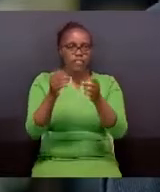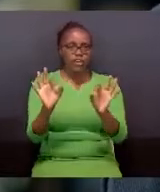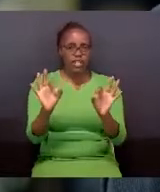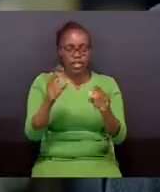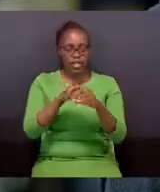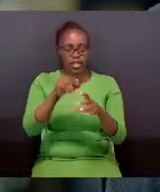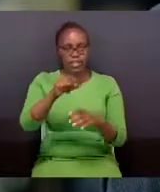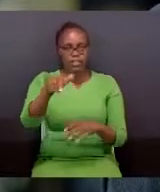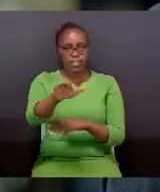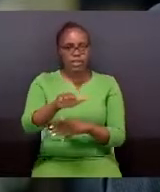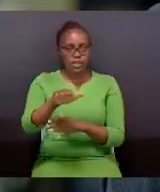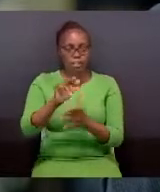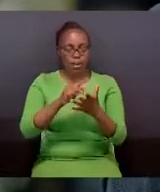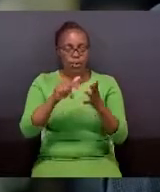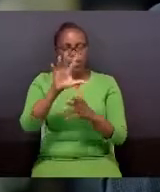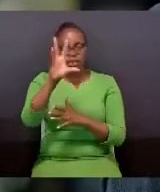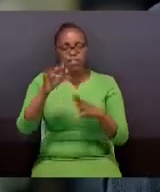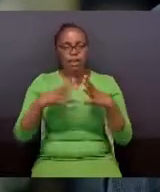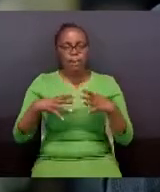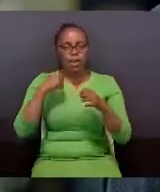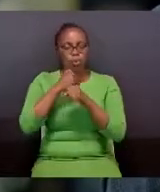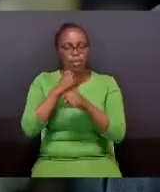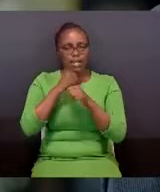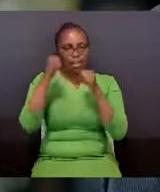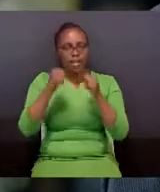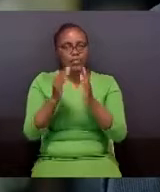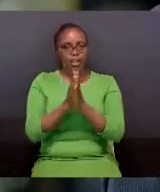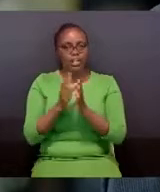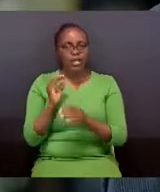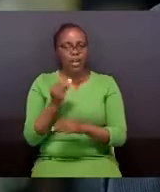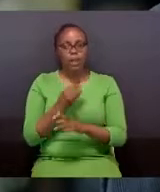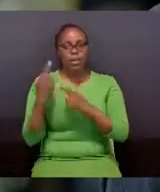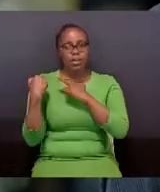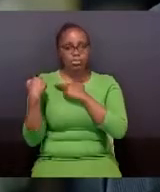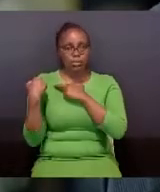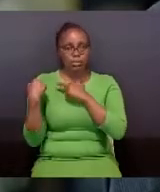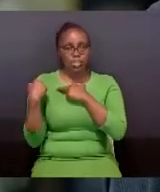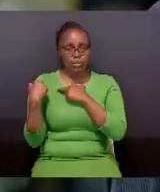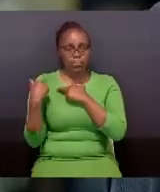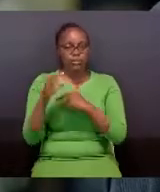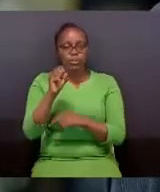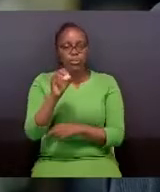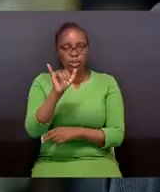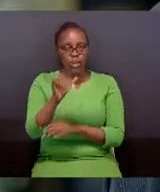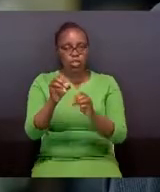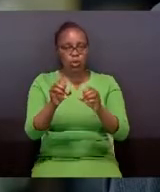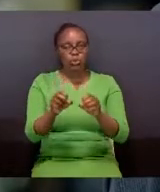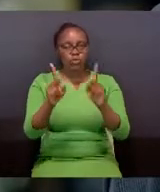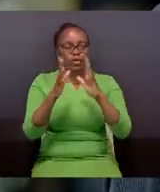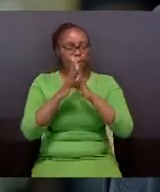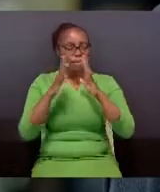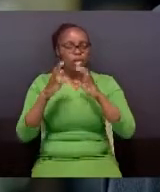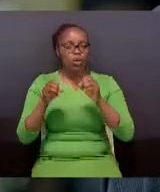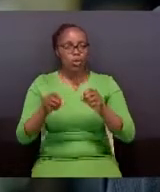this space. The Africans are working hard at it, and it is the right thing. So that's an opportunity, huge,